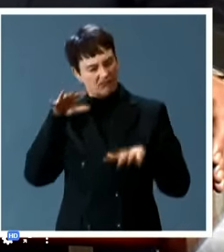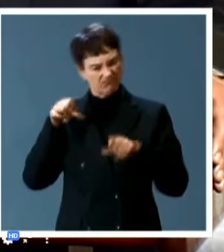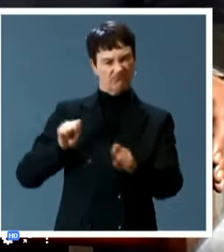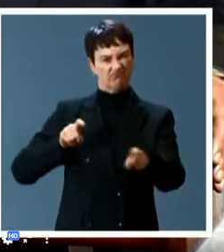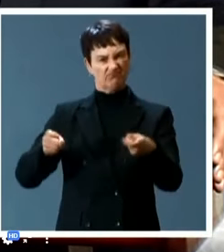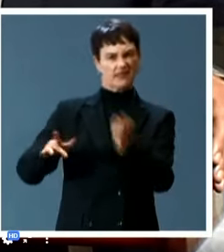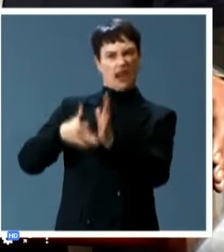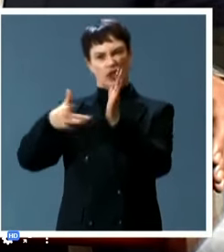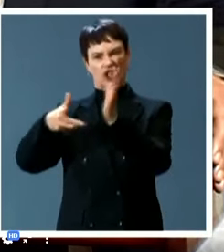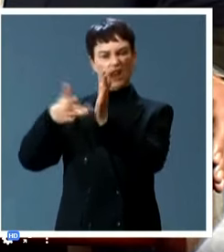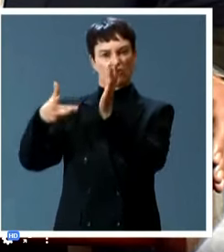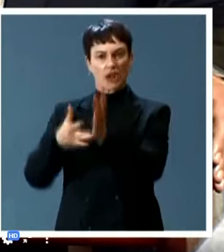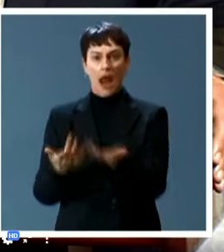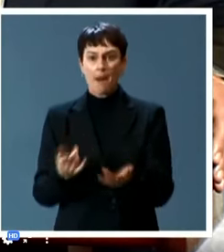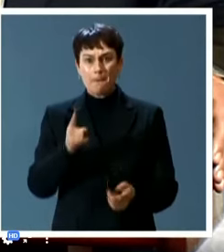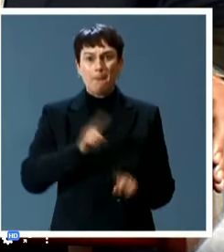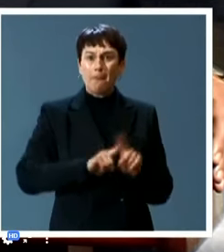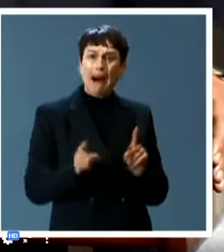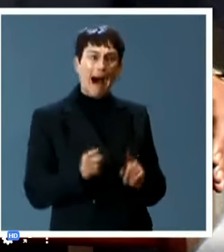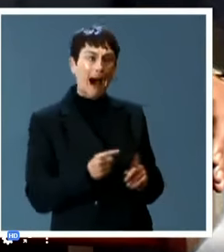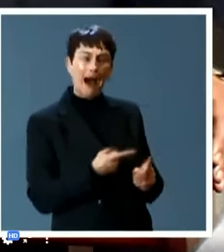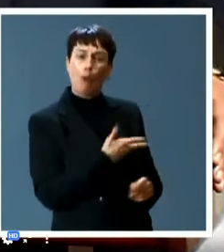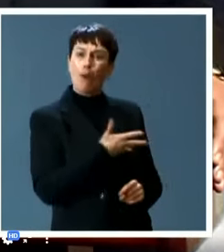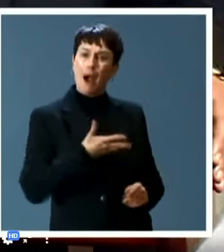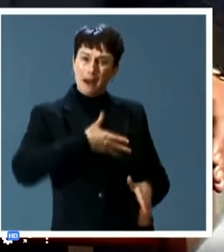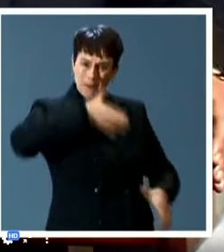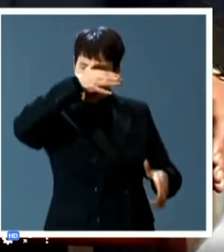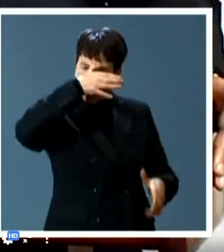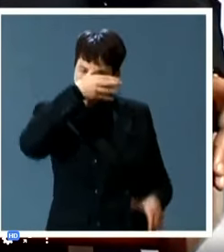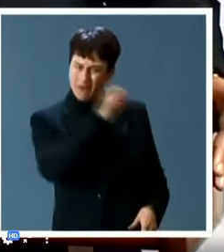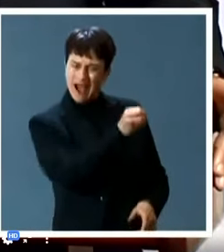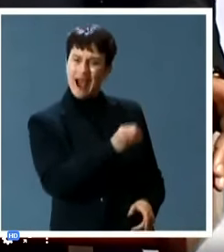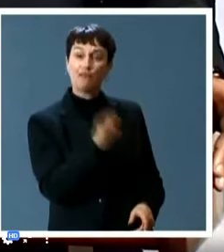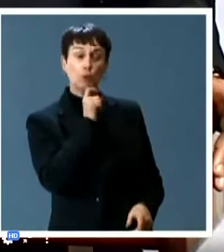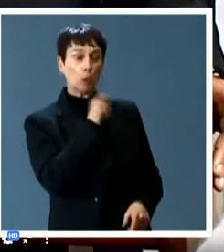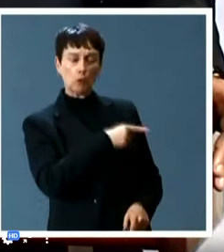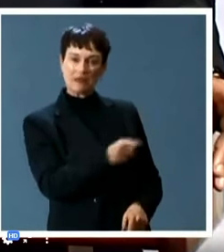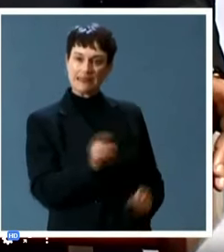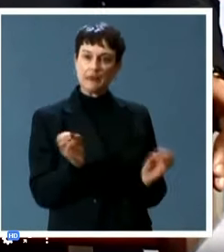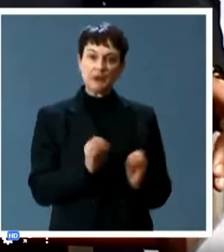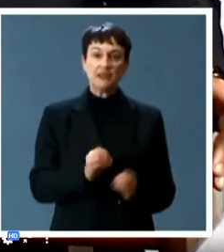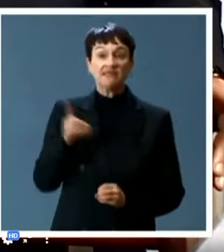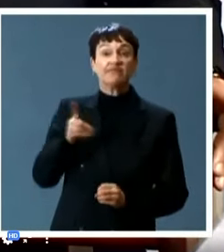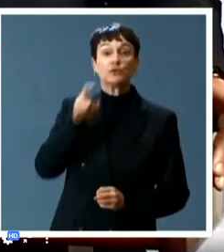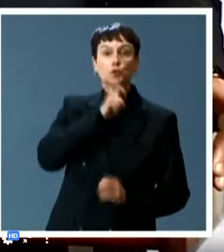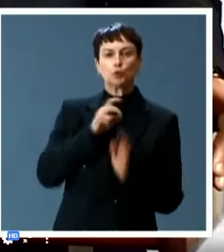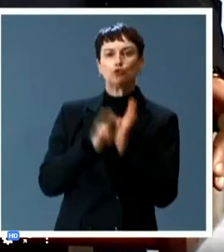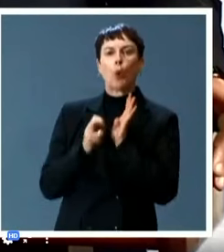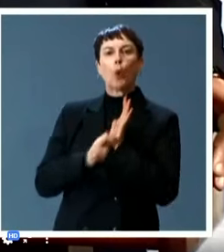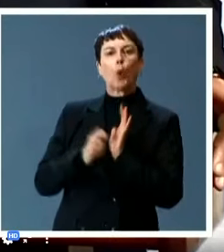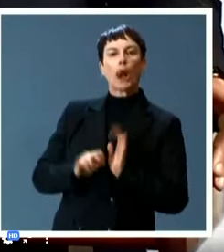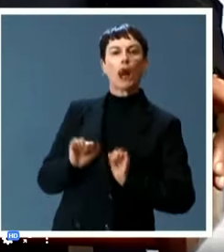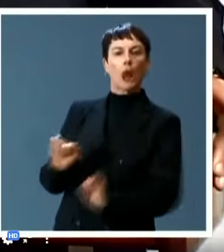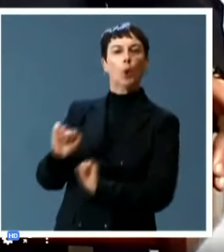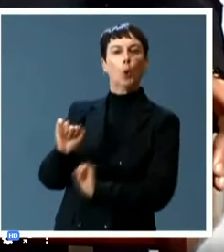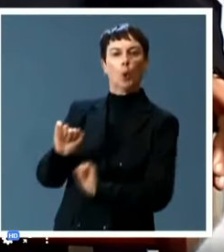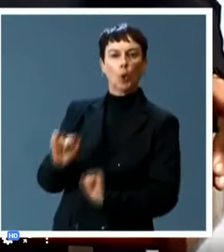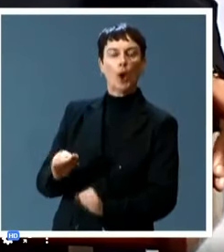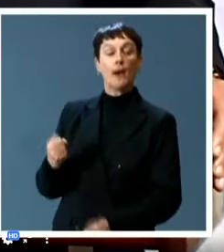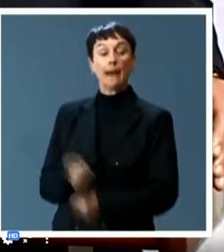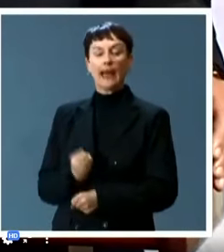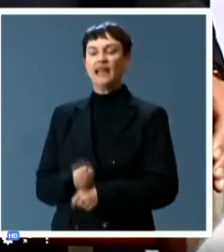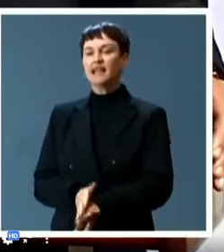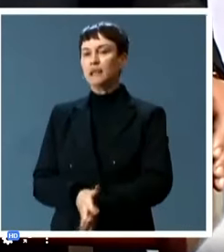out on half the world's expertise and perspectives, it is also using algorithms that could further entrench gender and